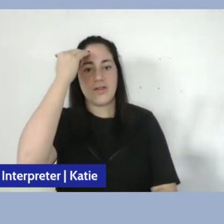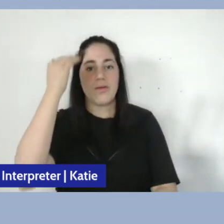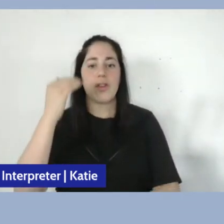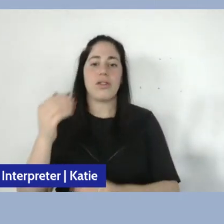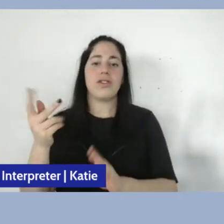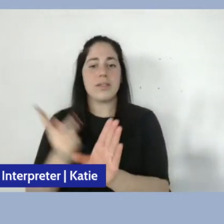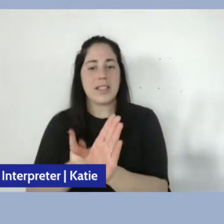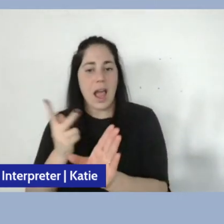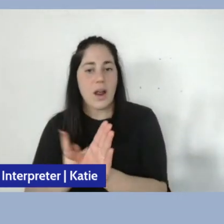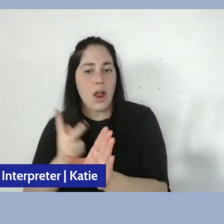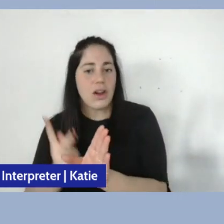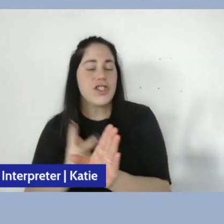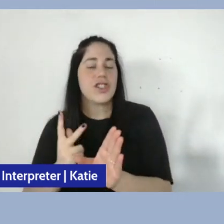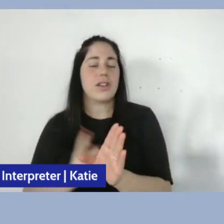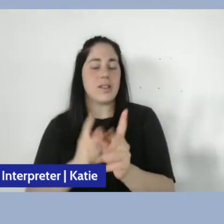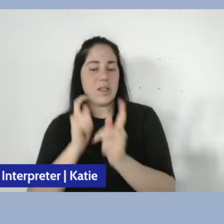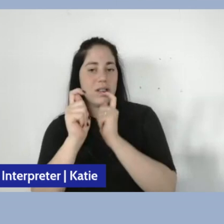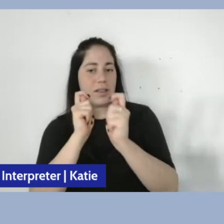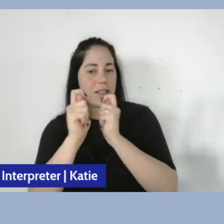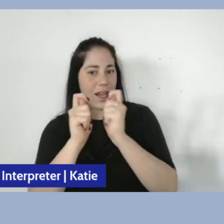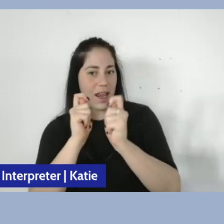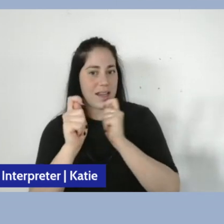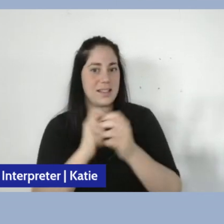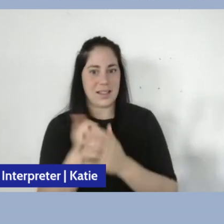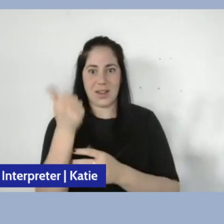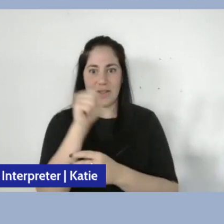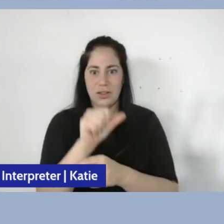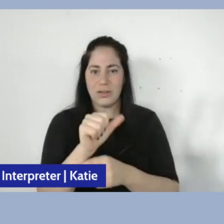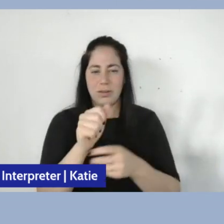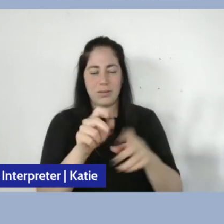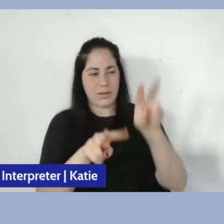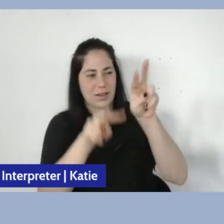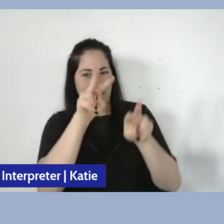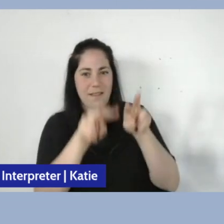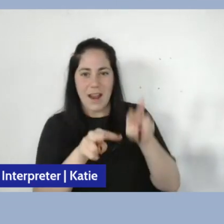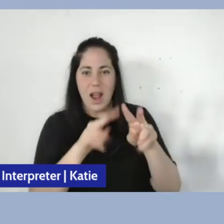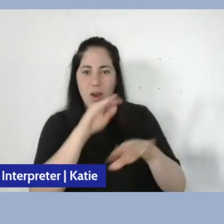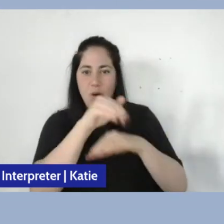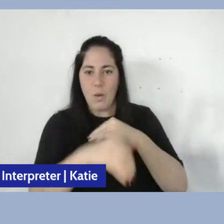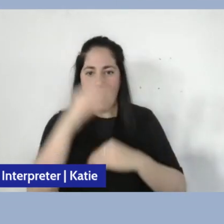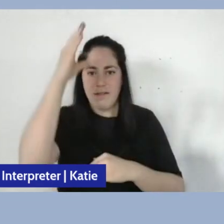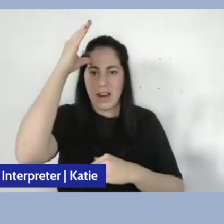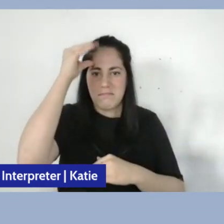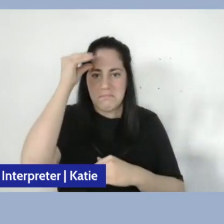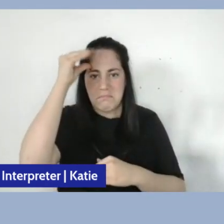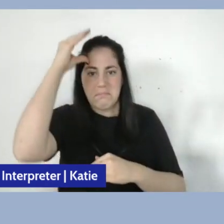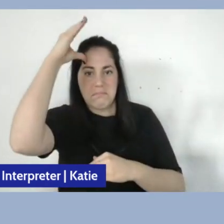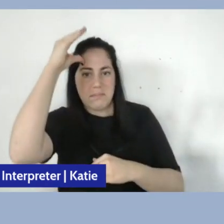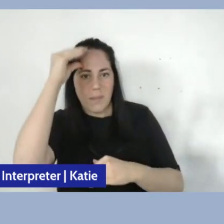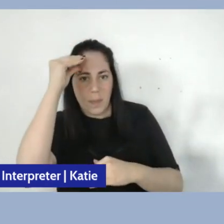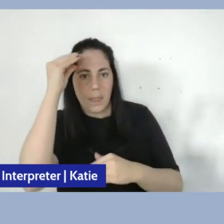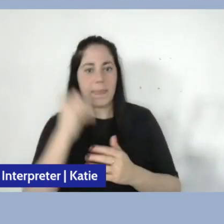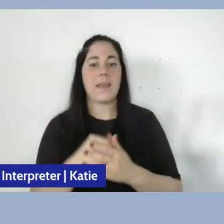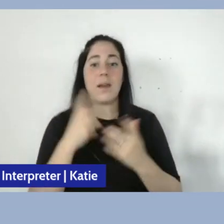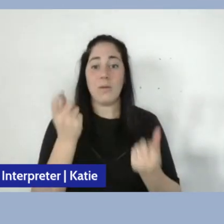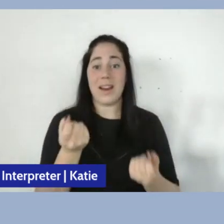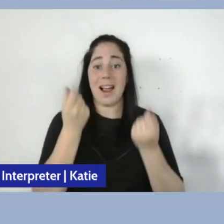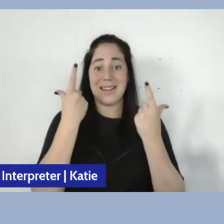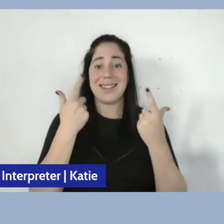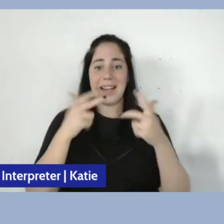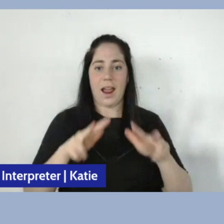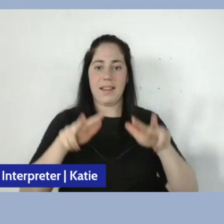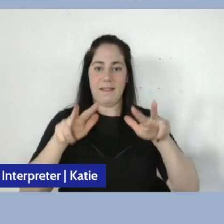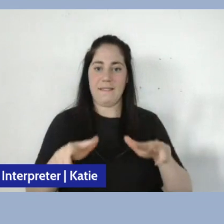that are used to evaluate cognitive impairment. We also understand that, validity of tests